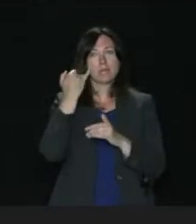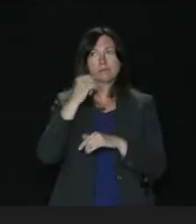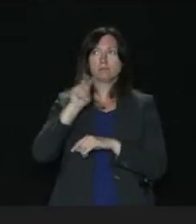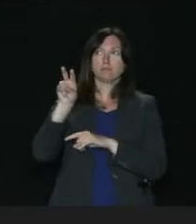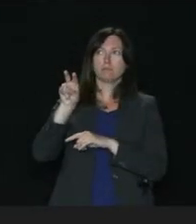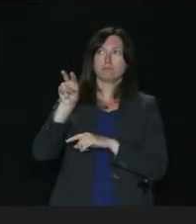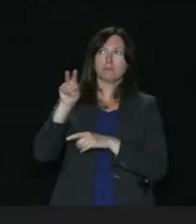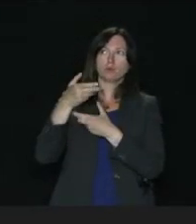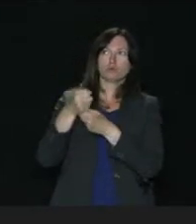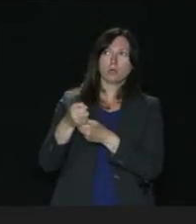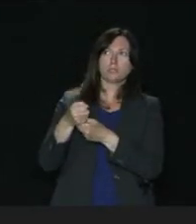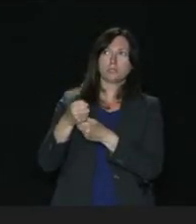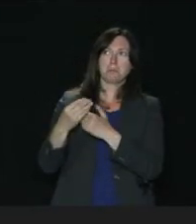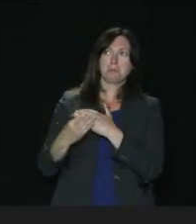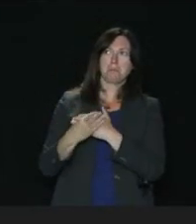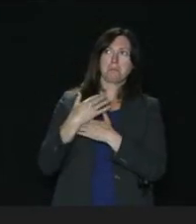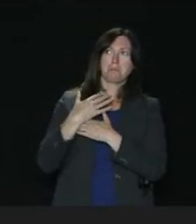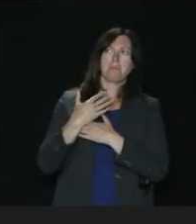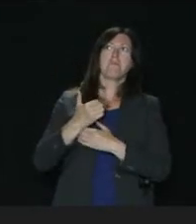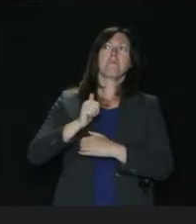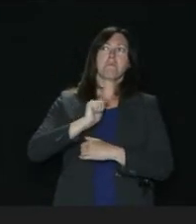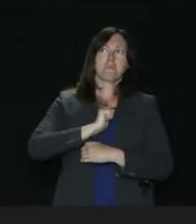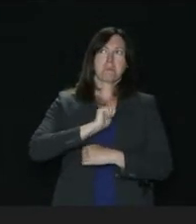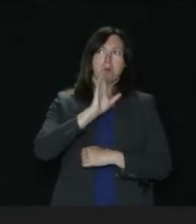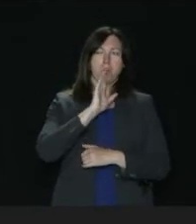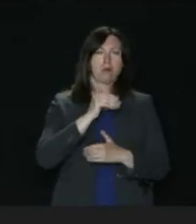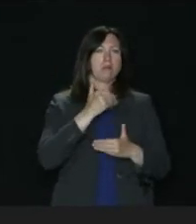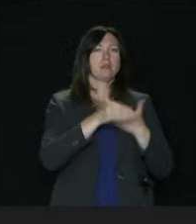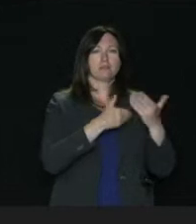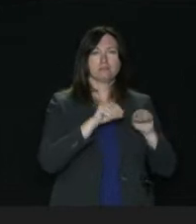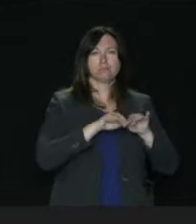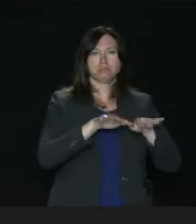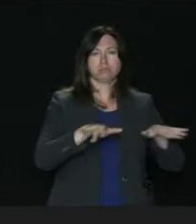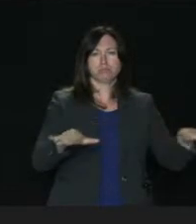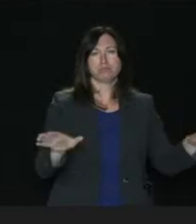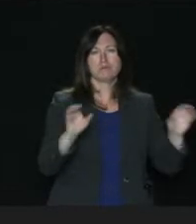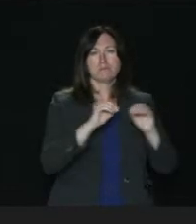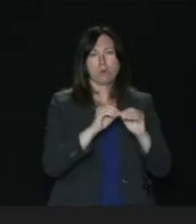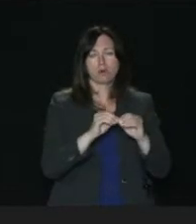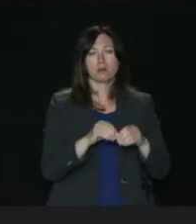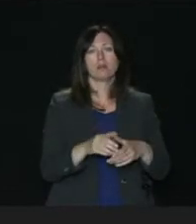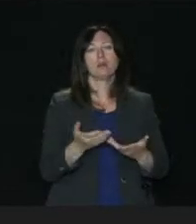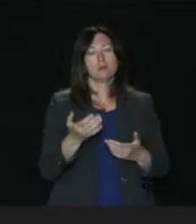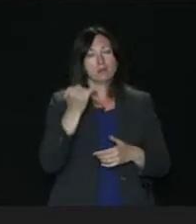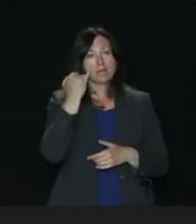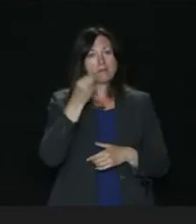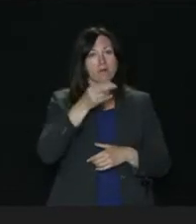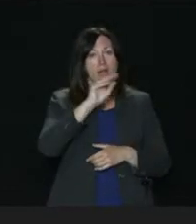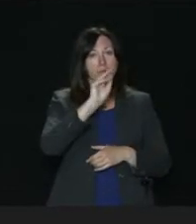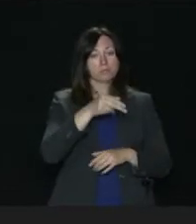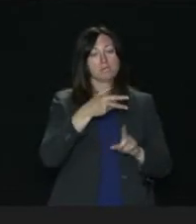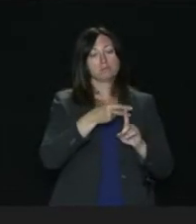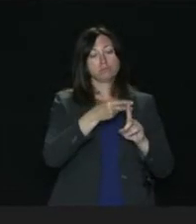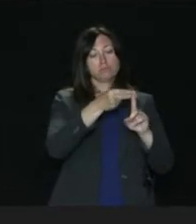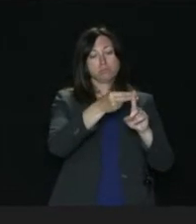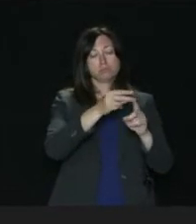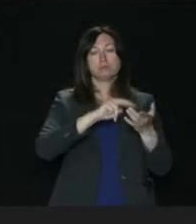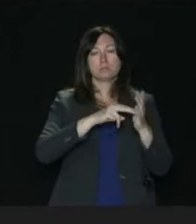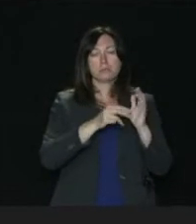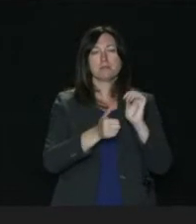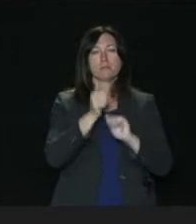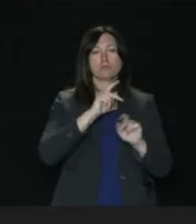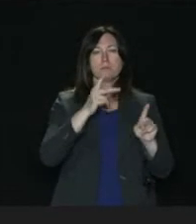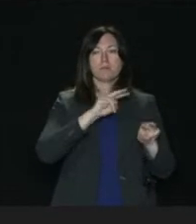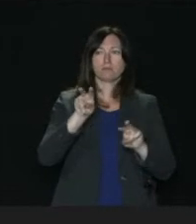think as more and more Canadians get vaccinated, even with the 2 doses, I think it just increases the confidence overall. So I think it's all in the right